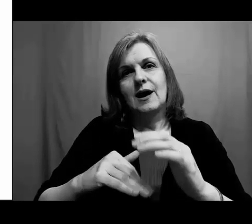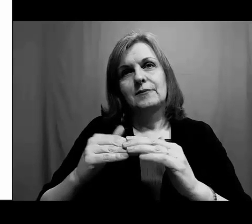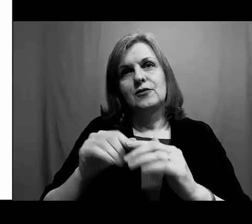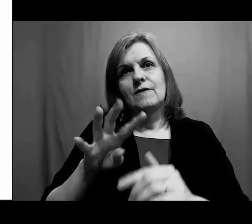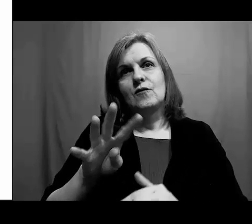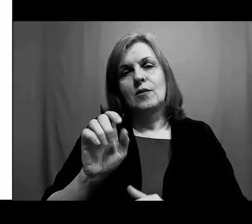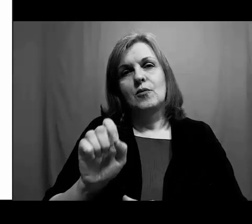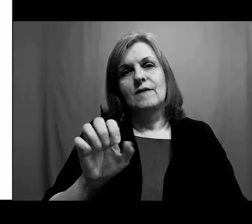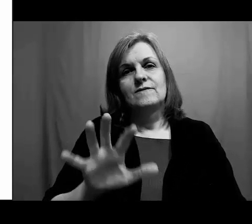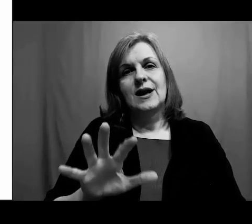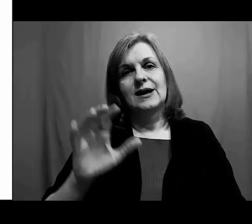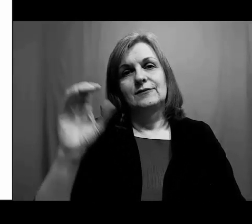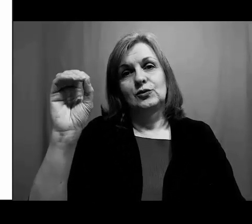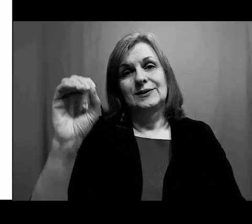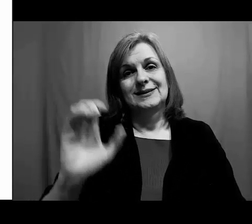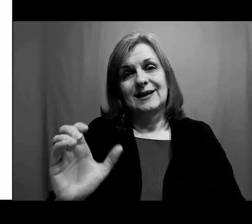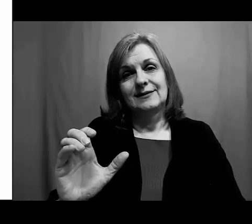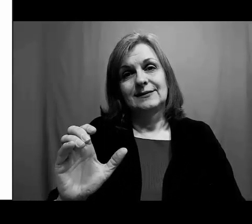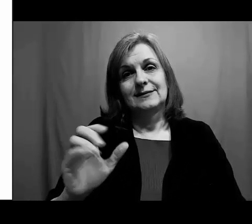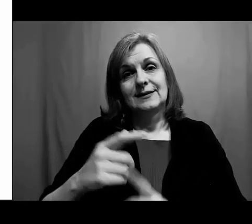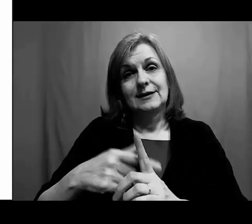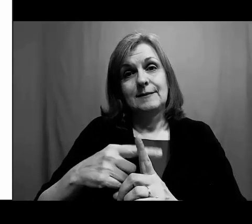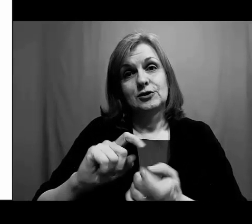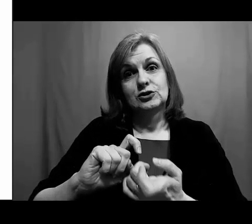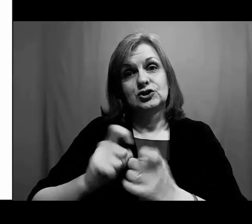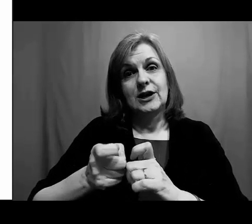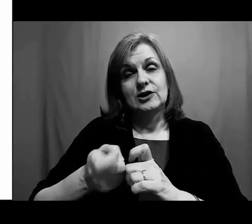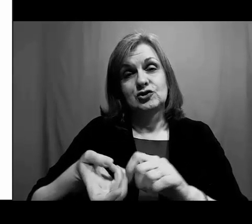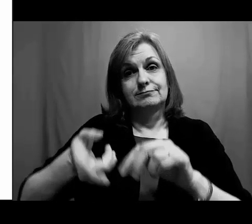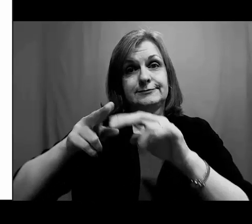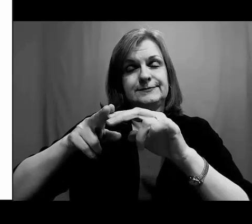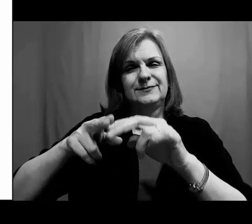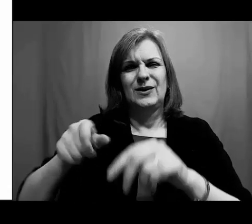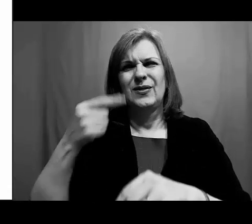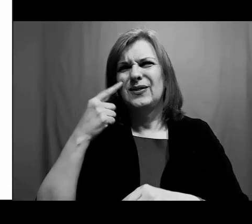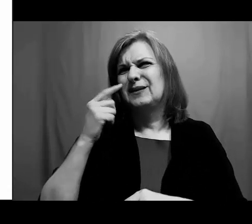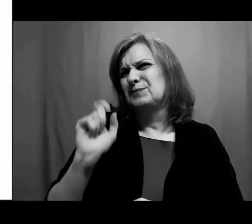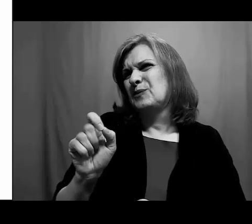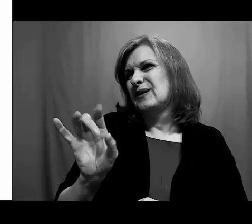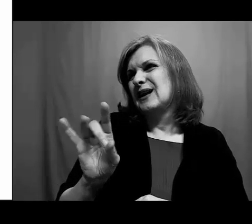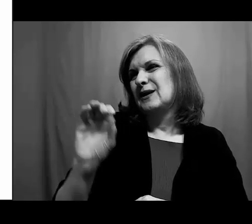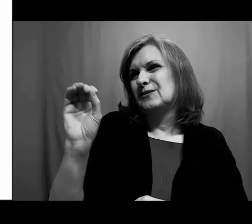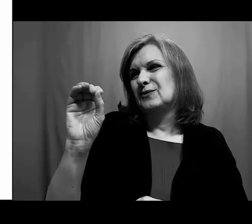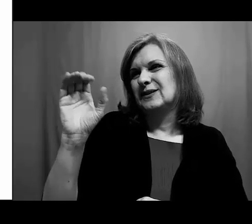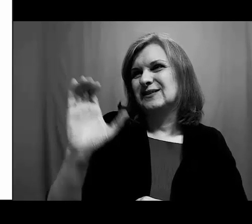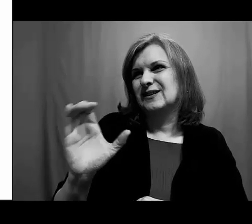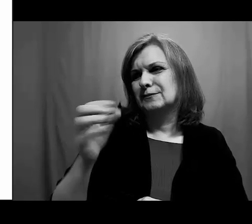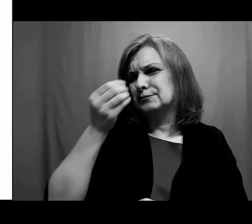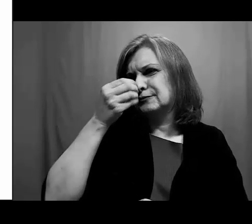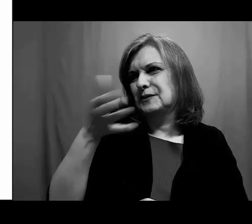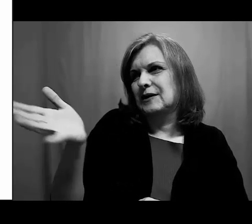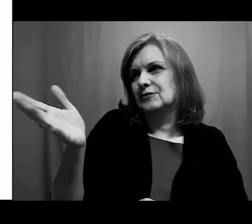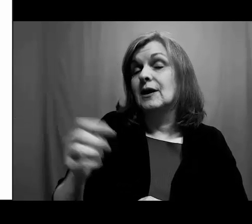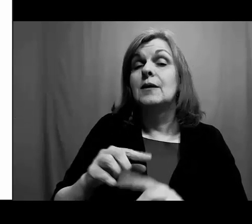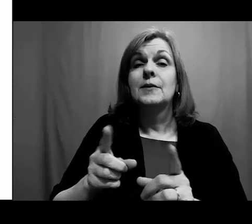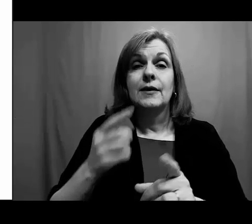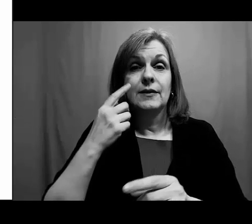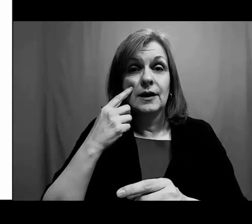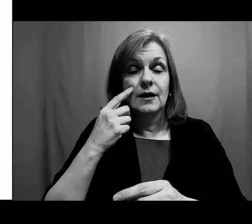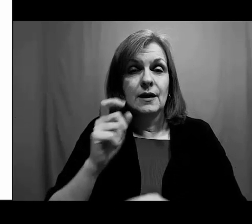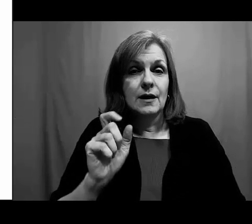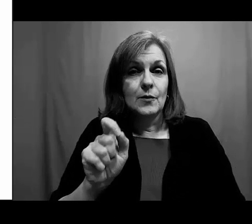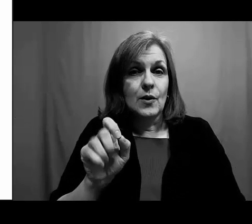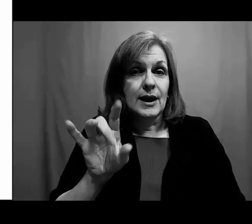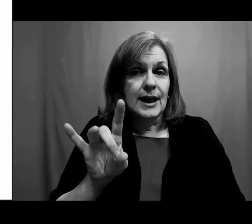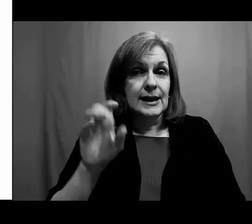a 4.5 degree Celsius temperature change. Many of you are probably saying, well, 0.8 degrees Celsius, who cares?